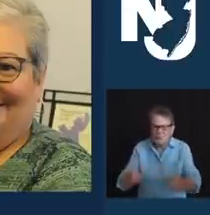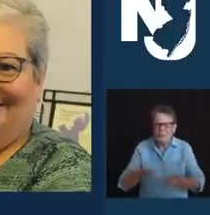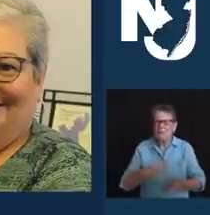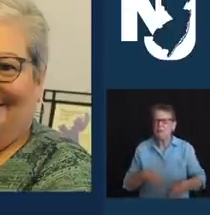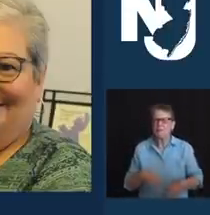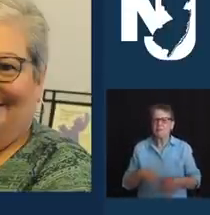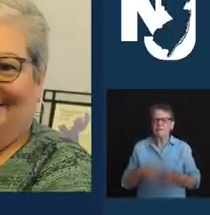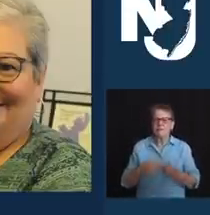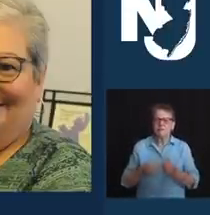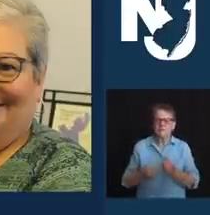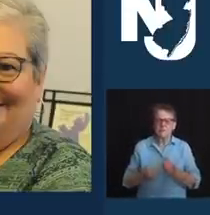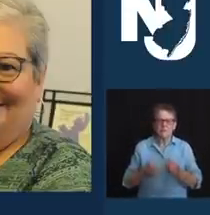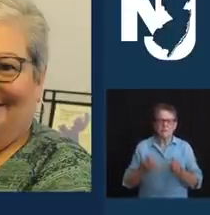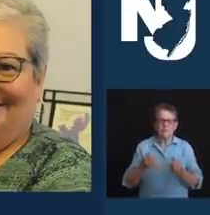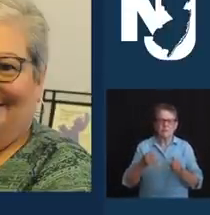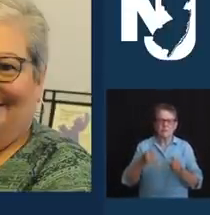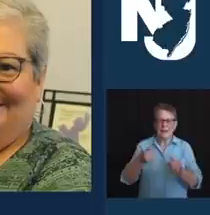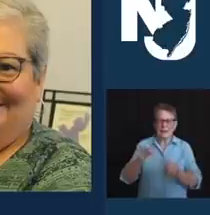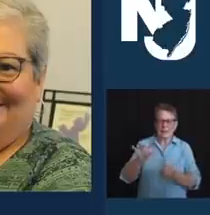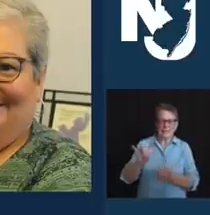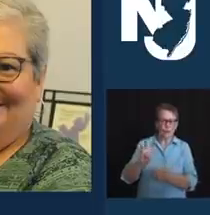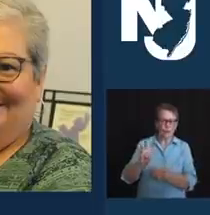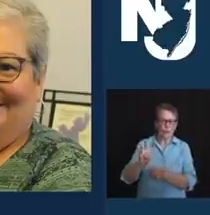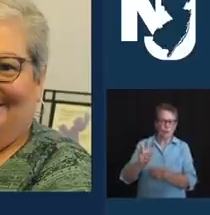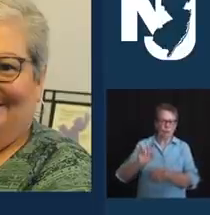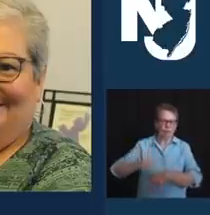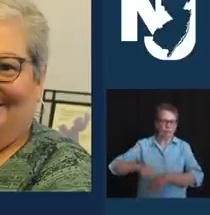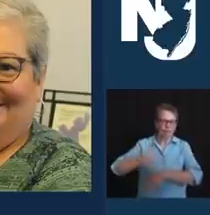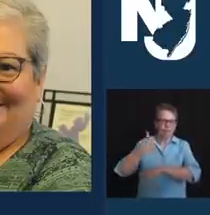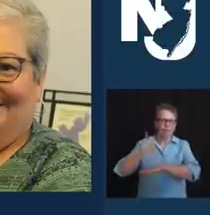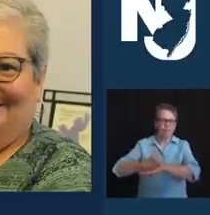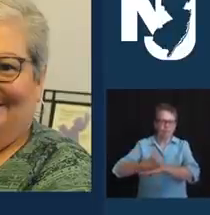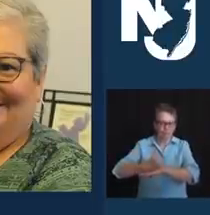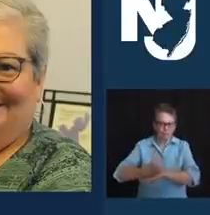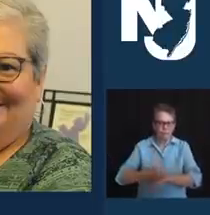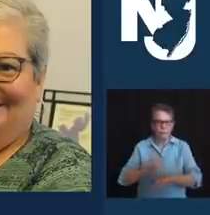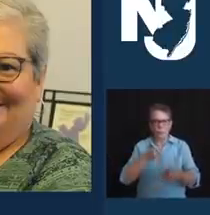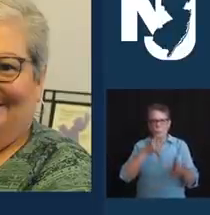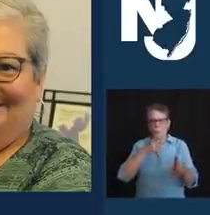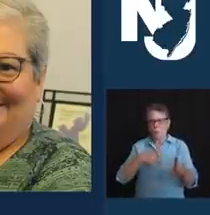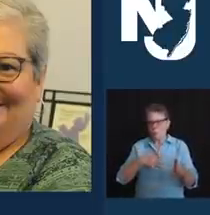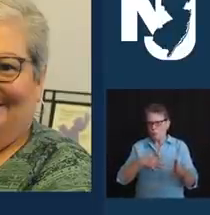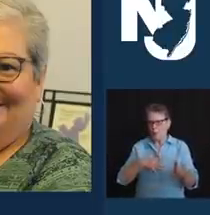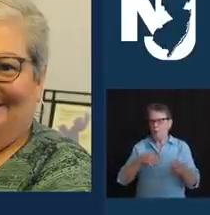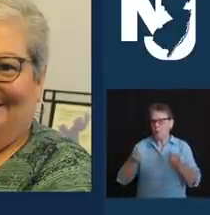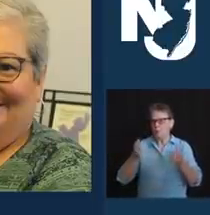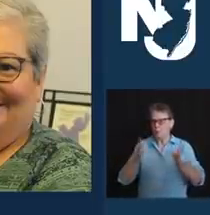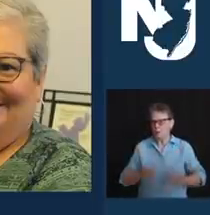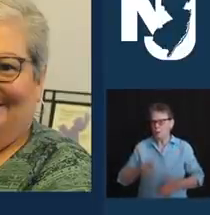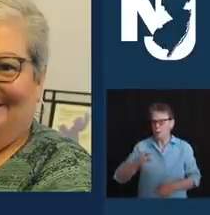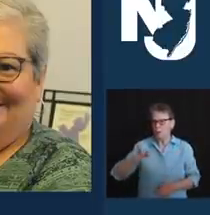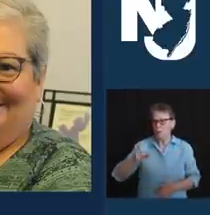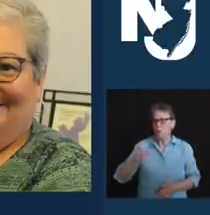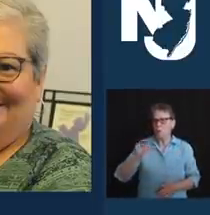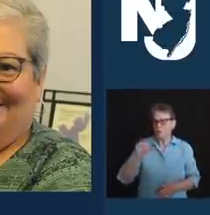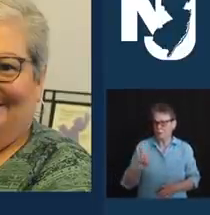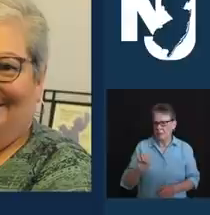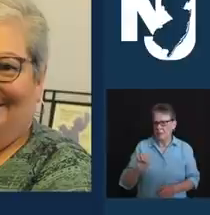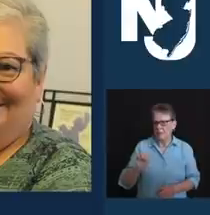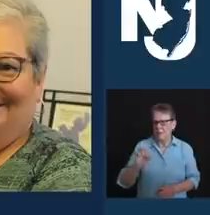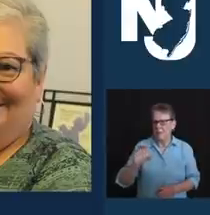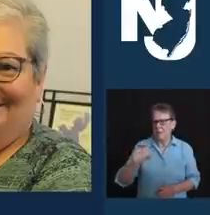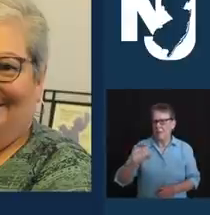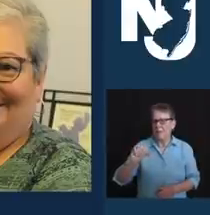Over the past year, under the leadership of that woman, Executive Director Joyce Campbell, TASK has seen the demand for their